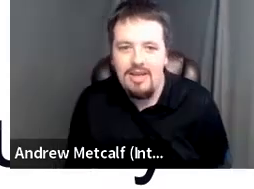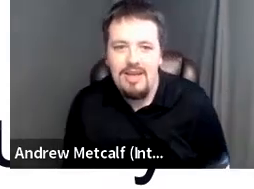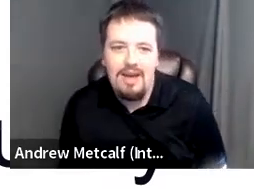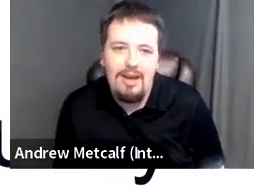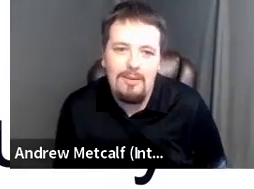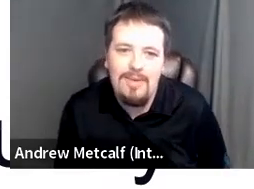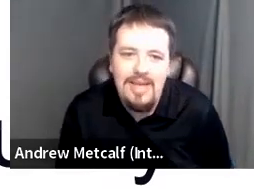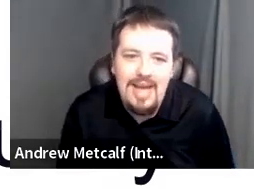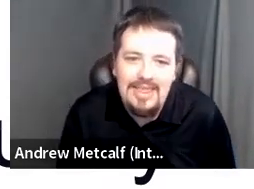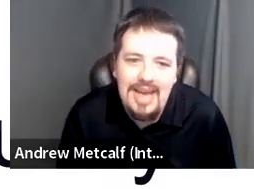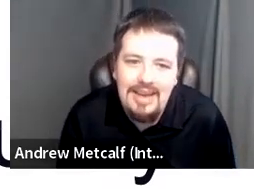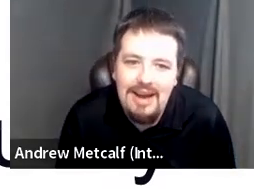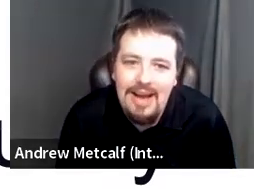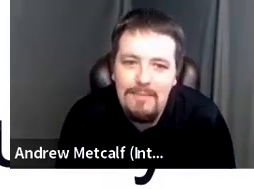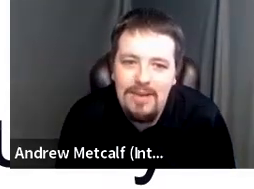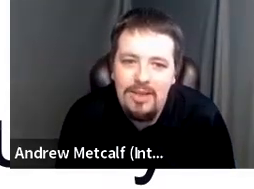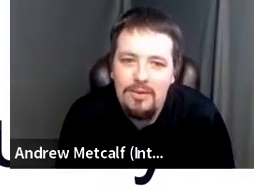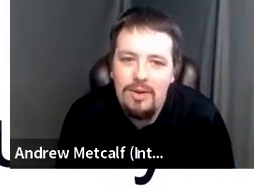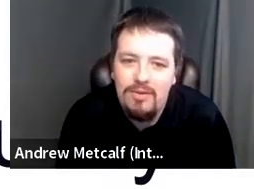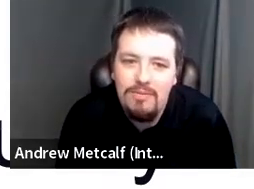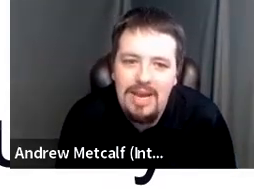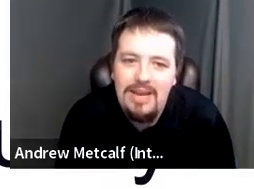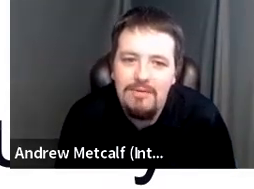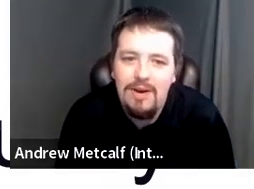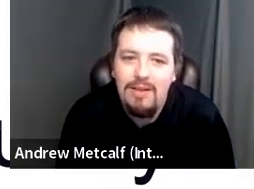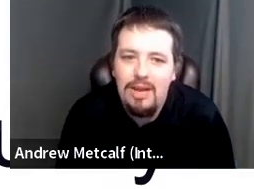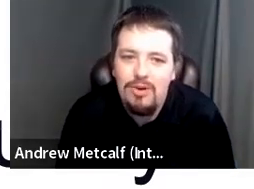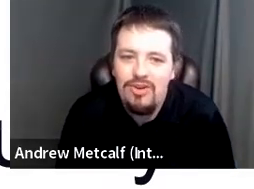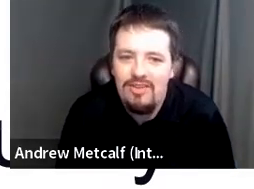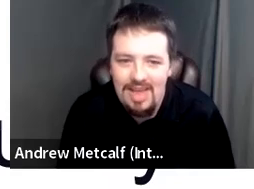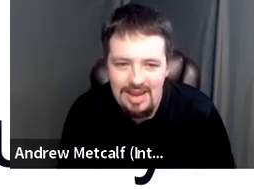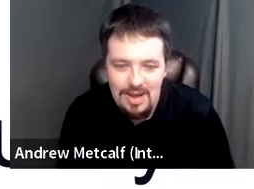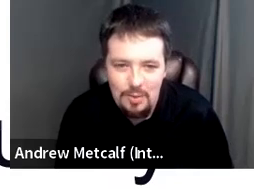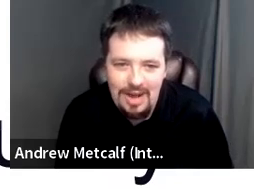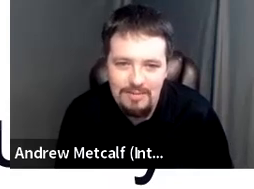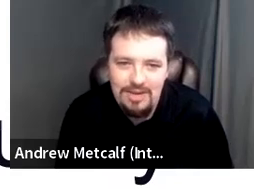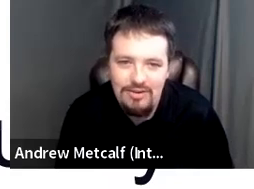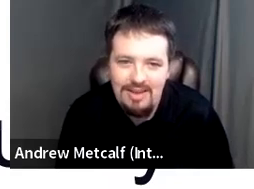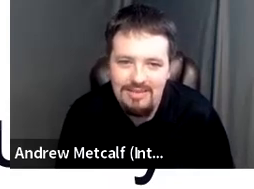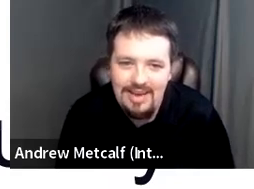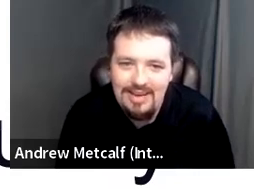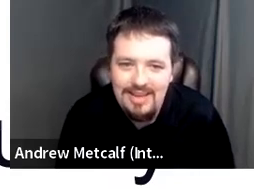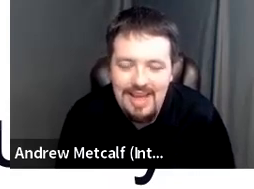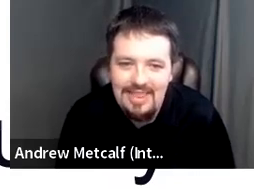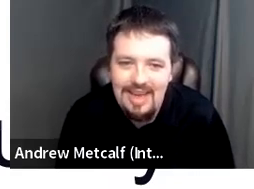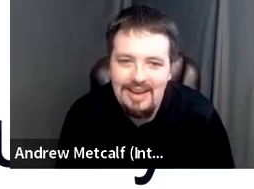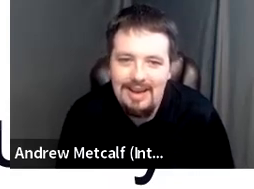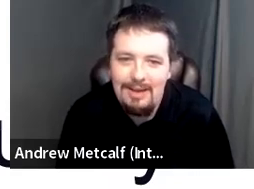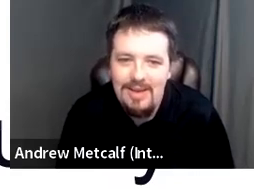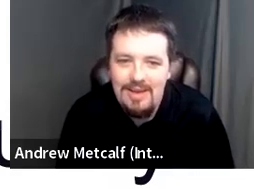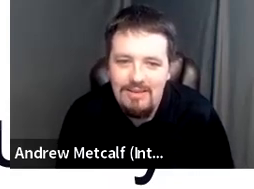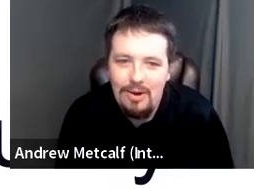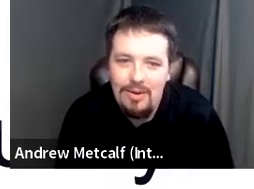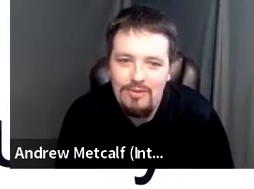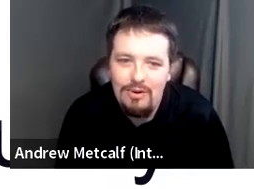unintelligent. At that time, there was many different languages that would have to be translated at that